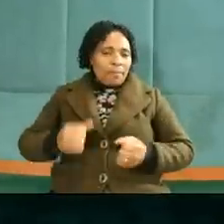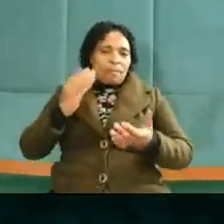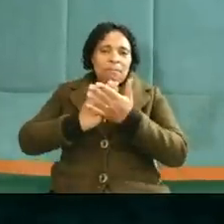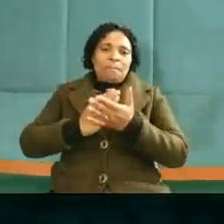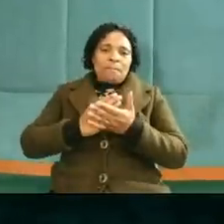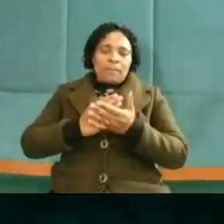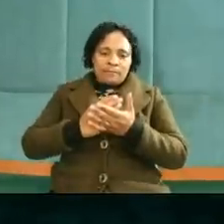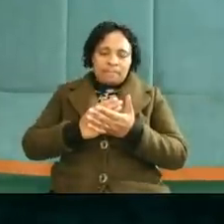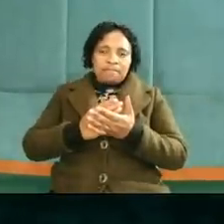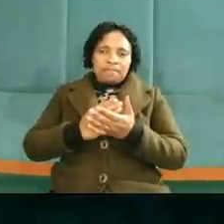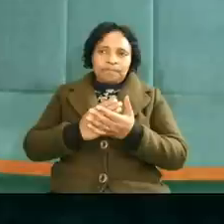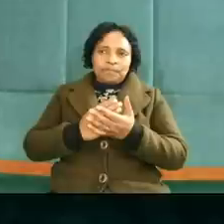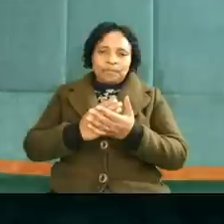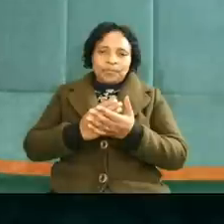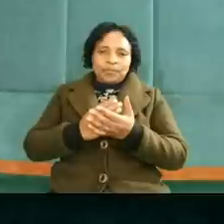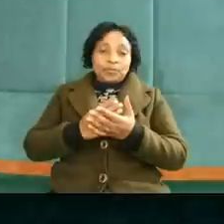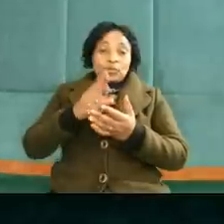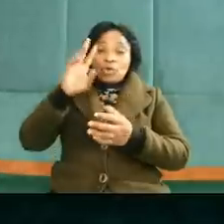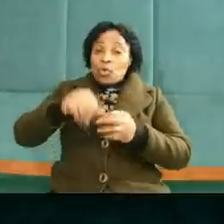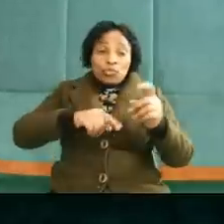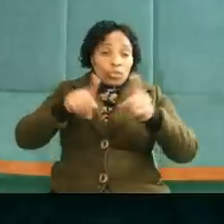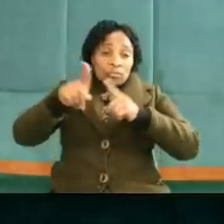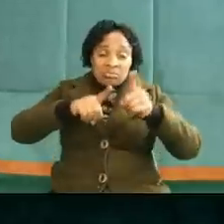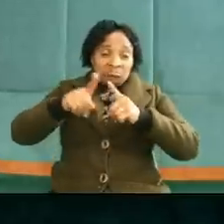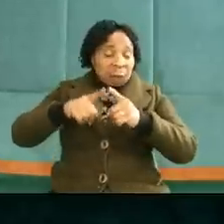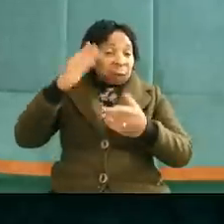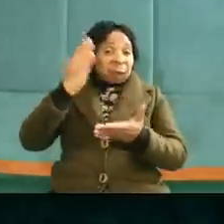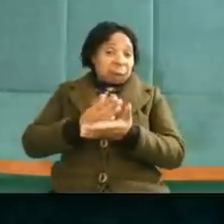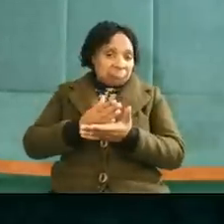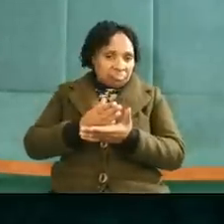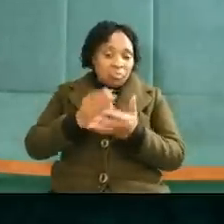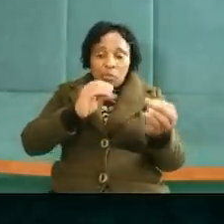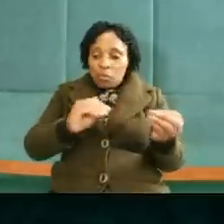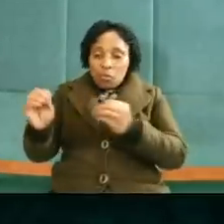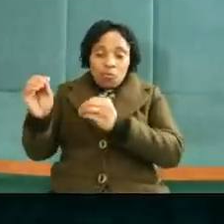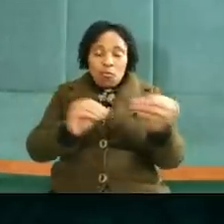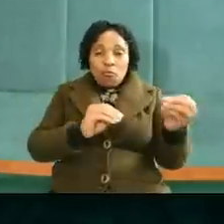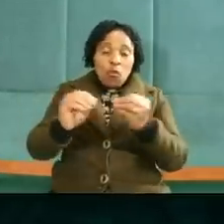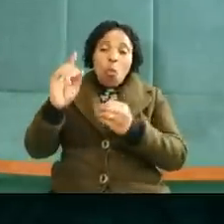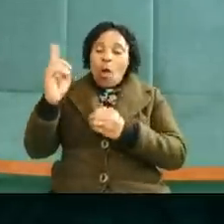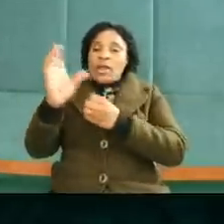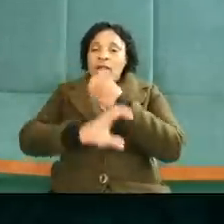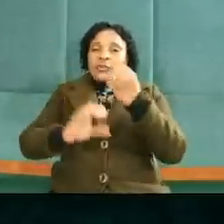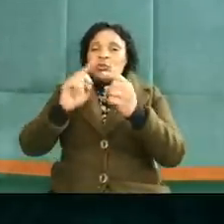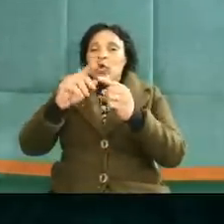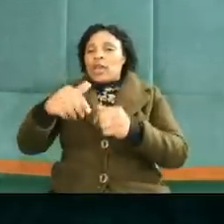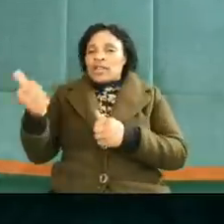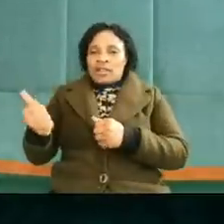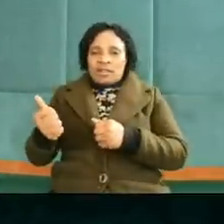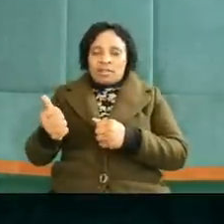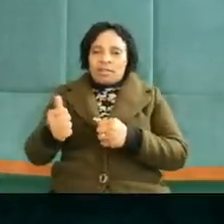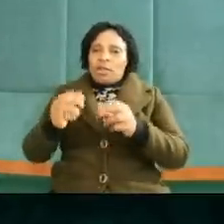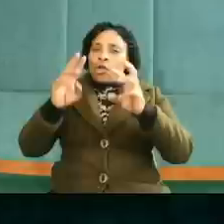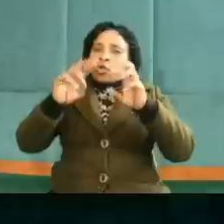Yes? They had no transportation system to move from one country to the other. And